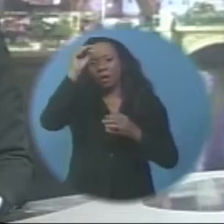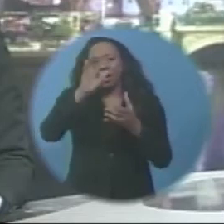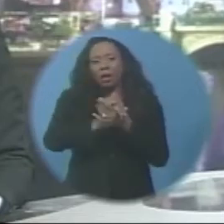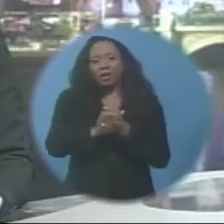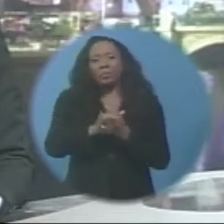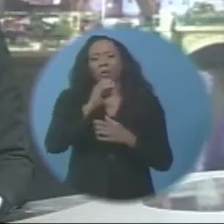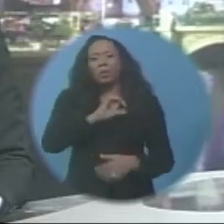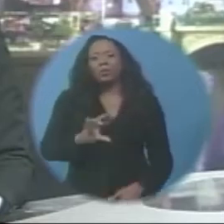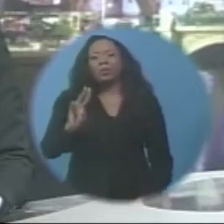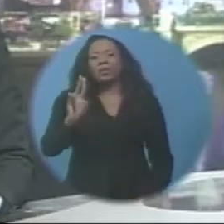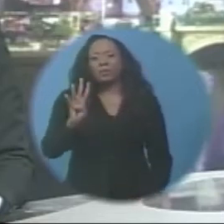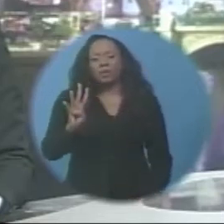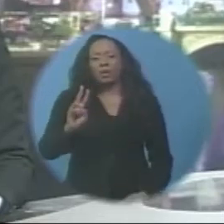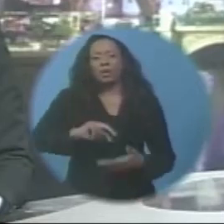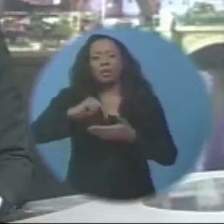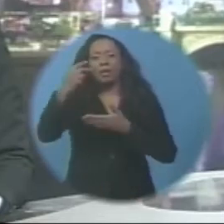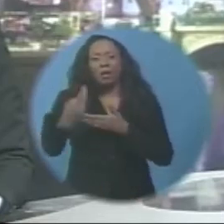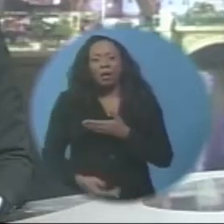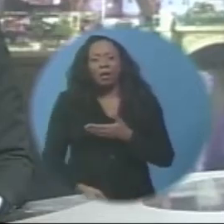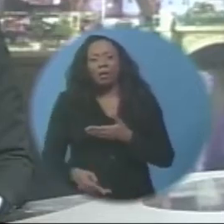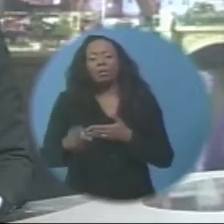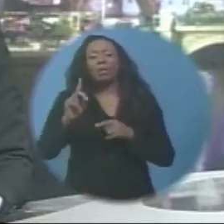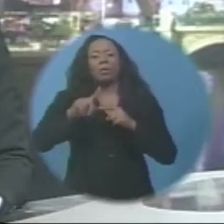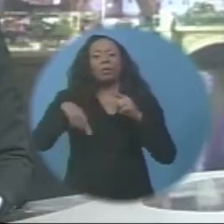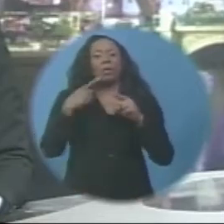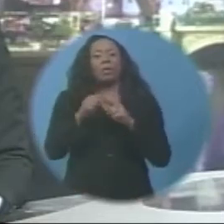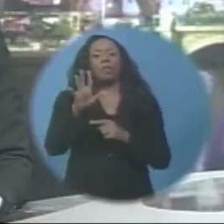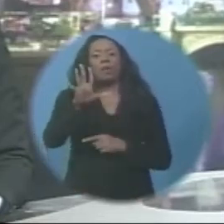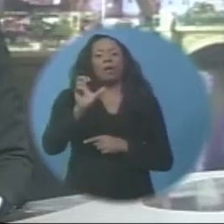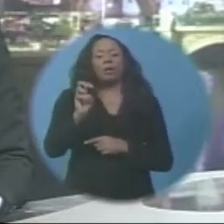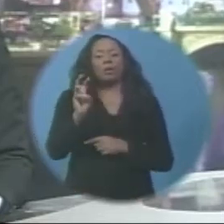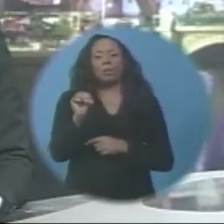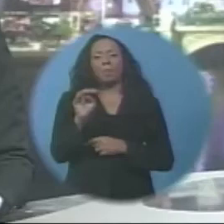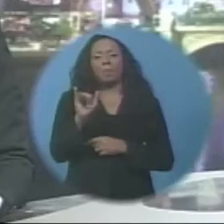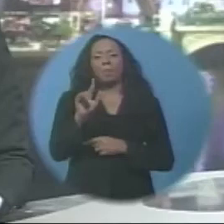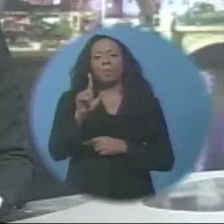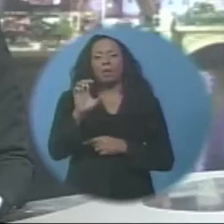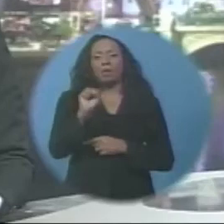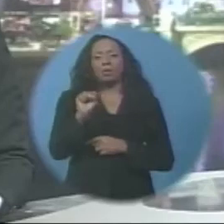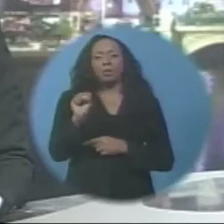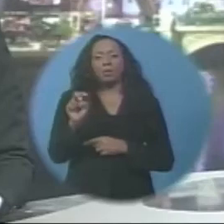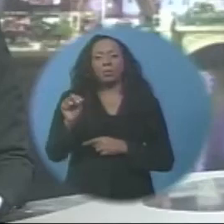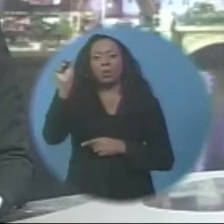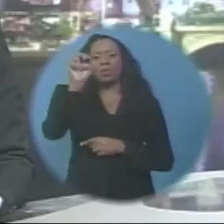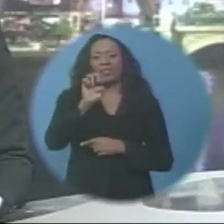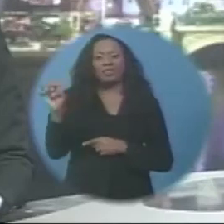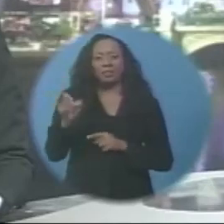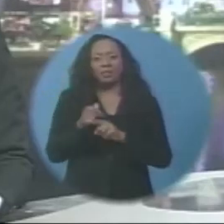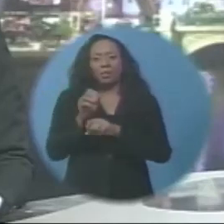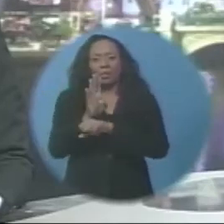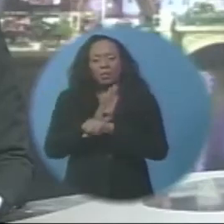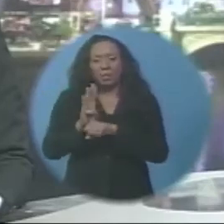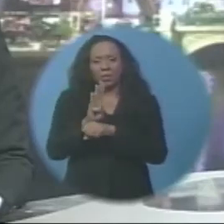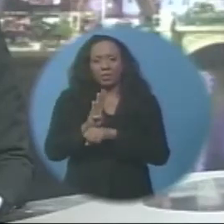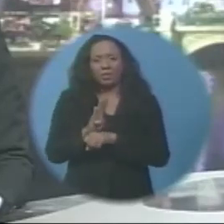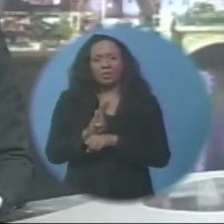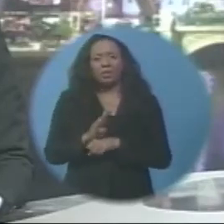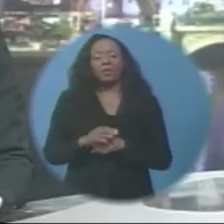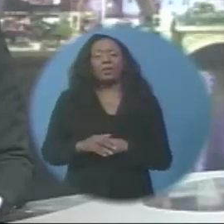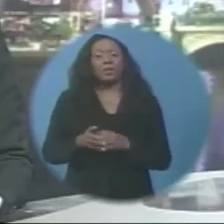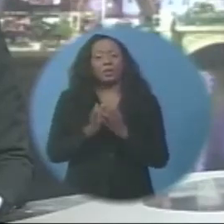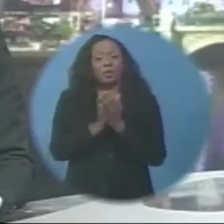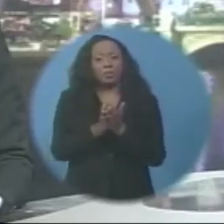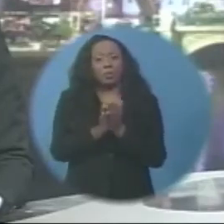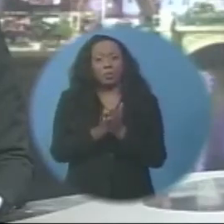Tuesday. He fell off the yacht when it was about 500 miles northeast of Barbados. The Polish vessel, Vagant, is expected to be brought to